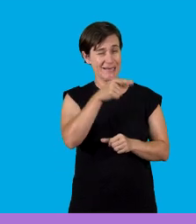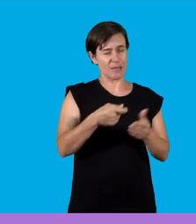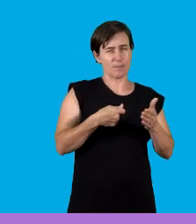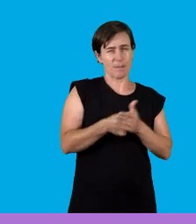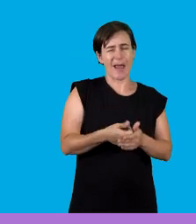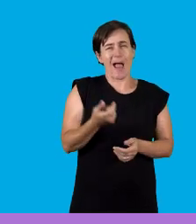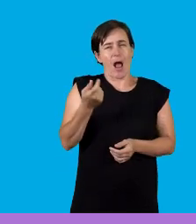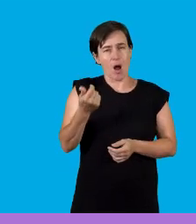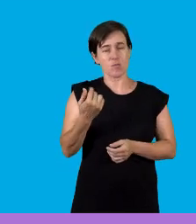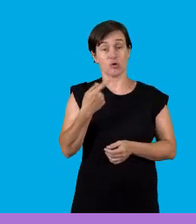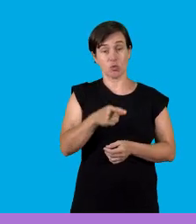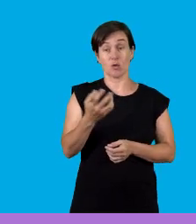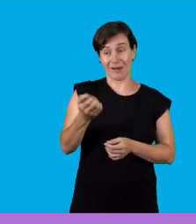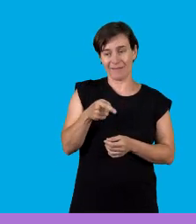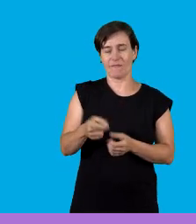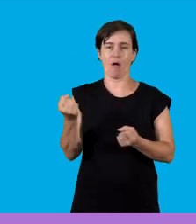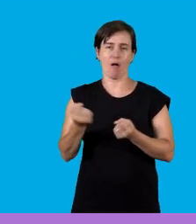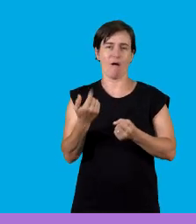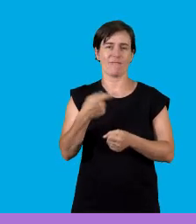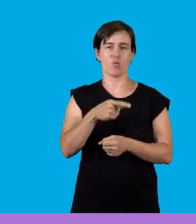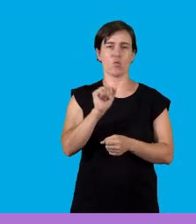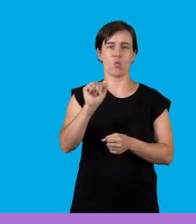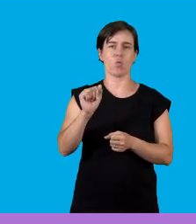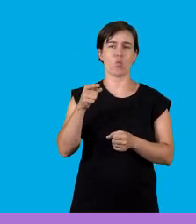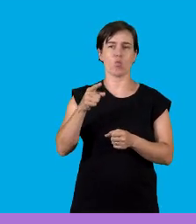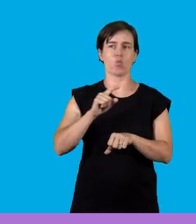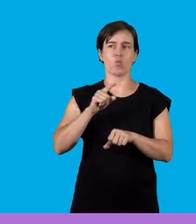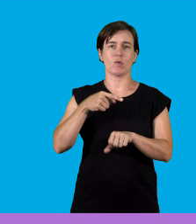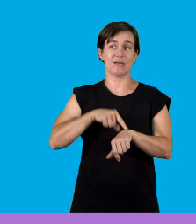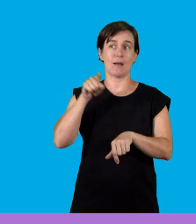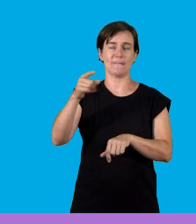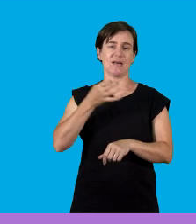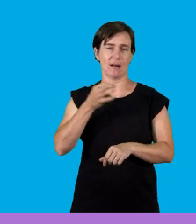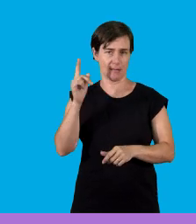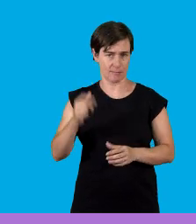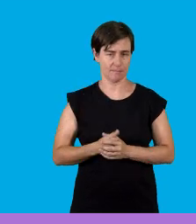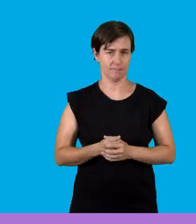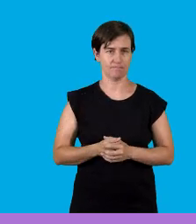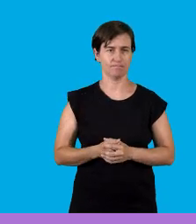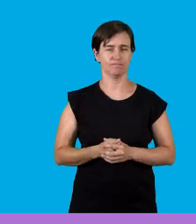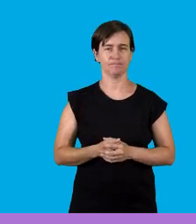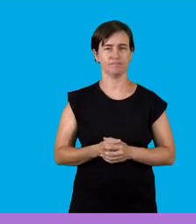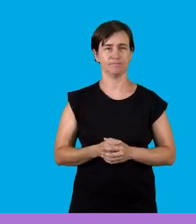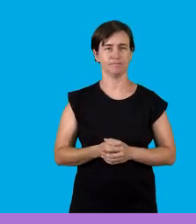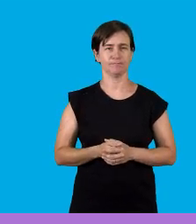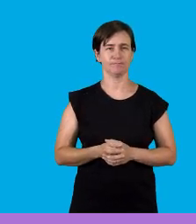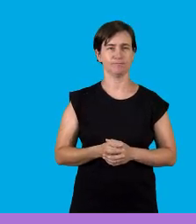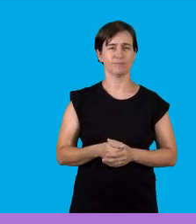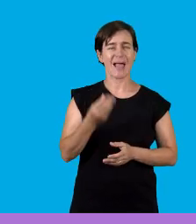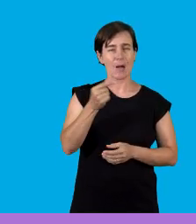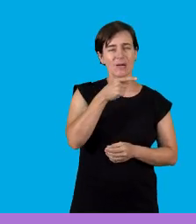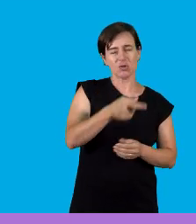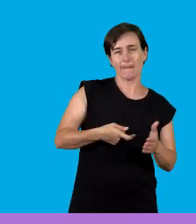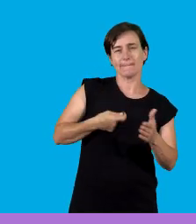much he paid, okay, for hiring this car. So first of all, right, we are saying use the graph to determine how